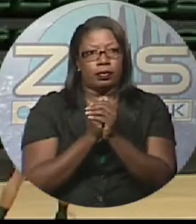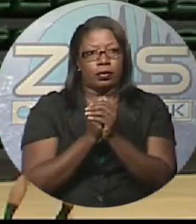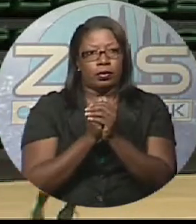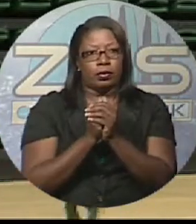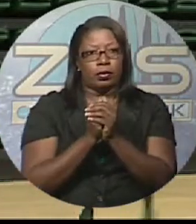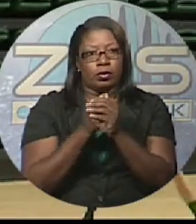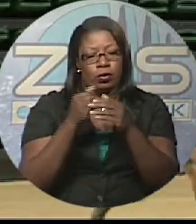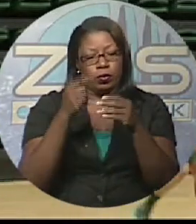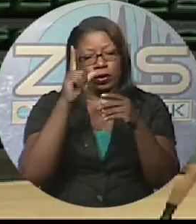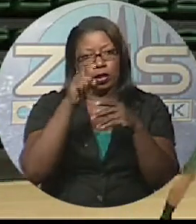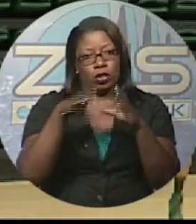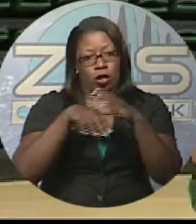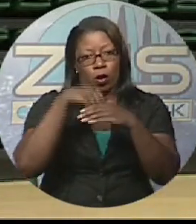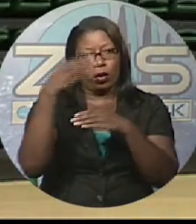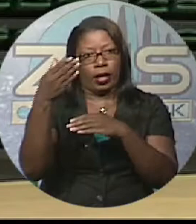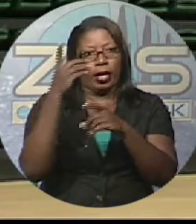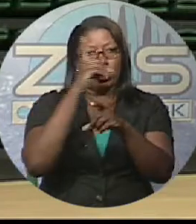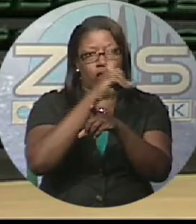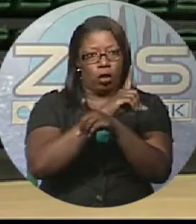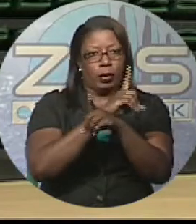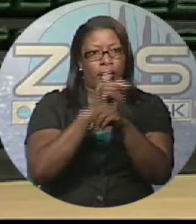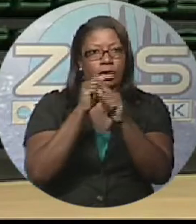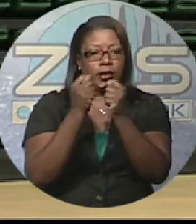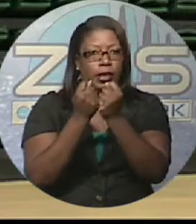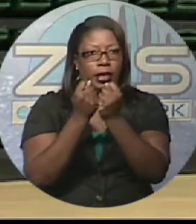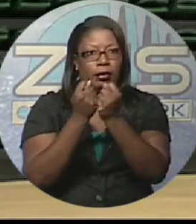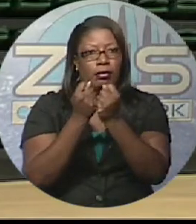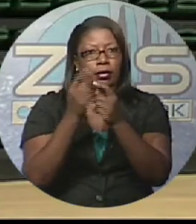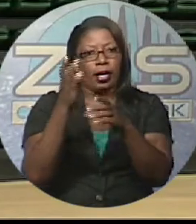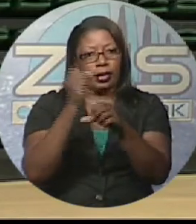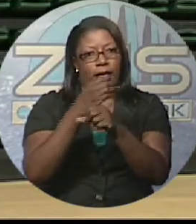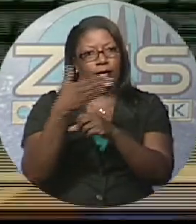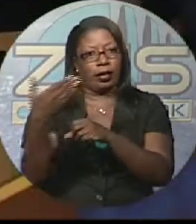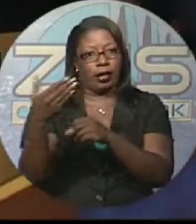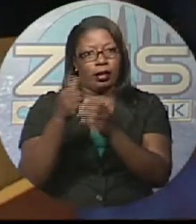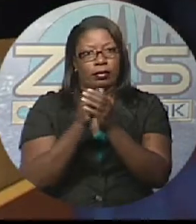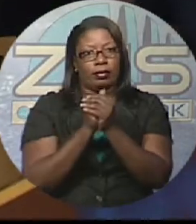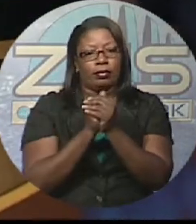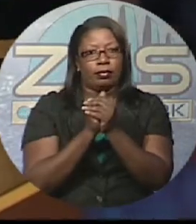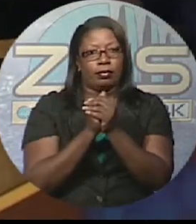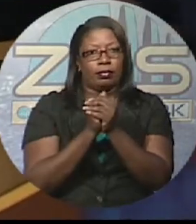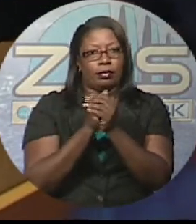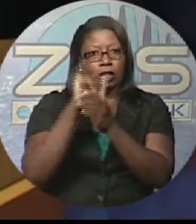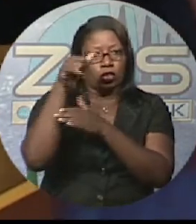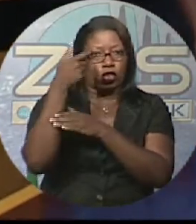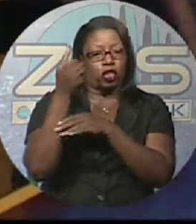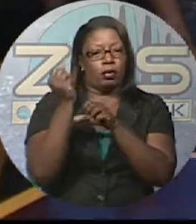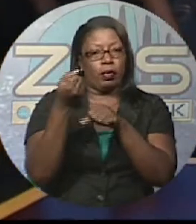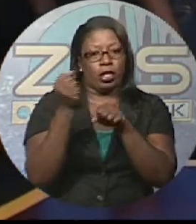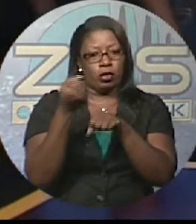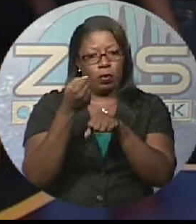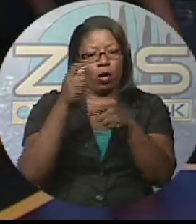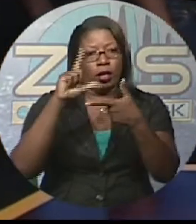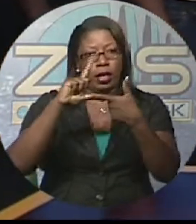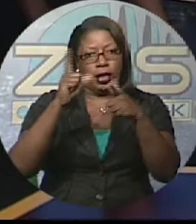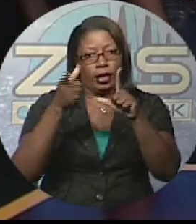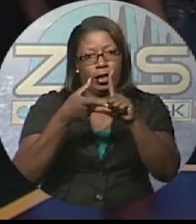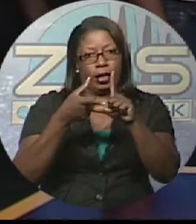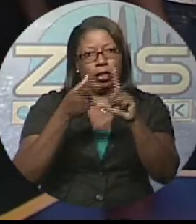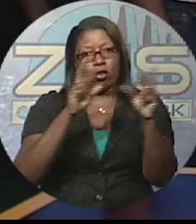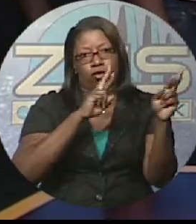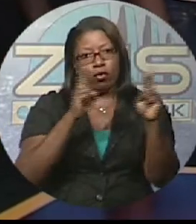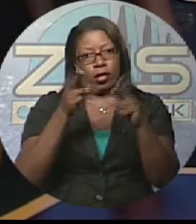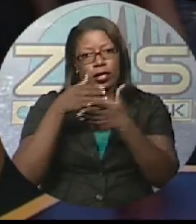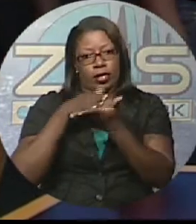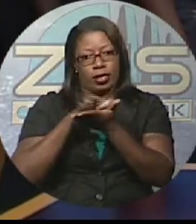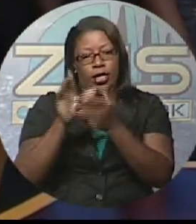We got to go there and dominate the paint, rebound everything. The Junior Baseball League of Nassau is getting ready to send a group